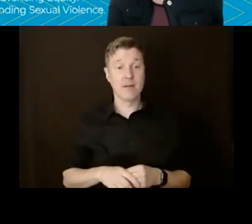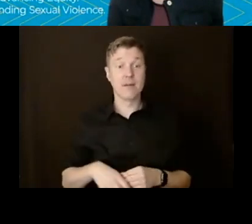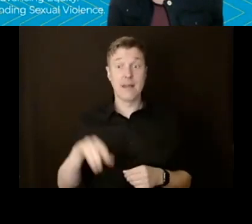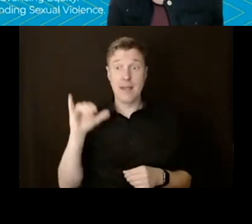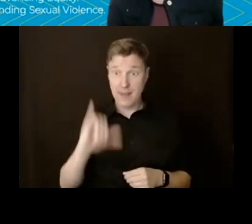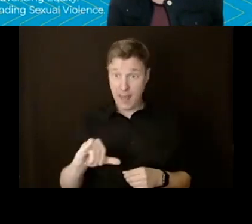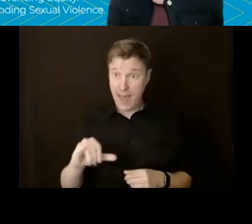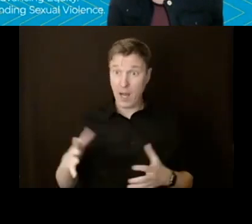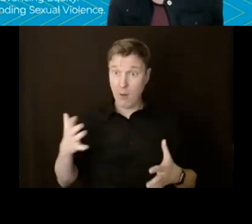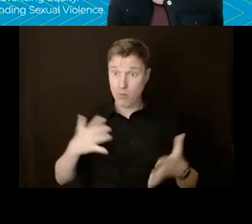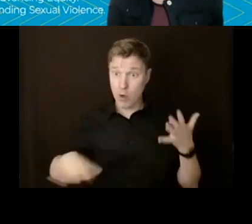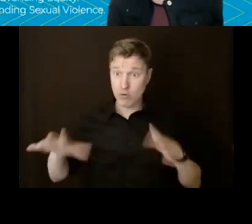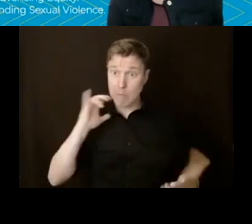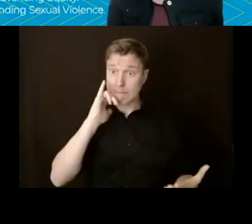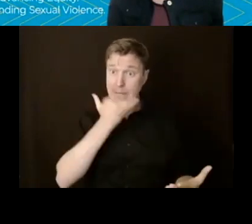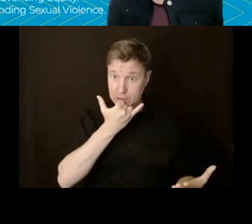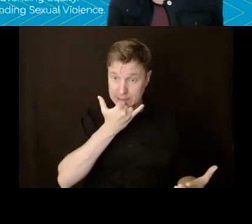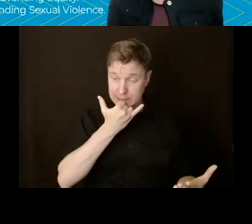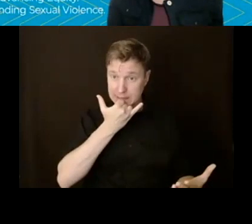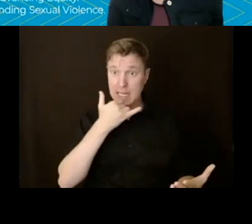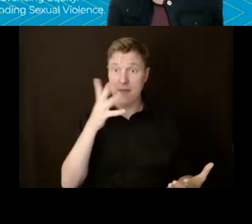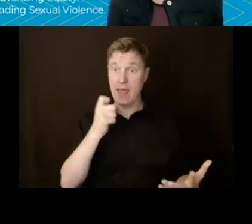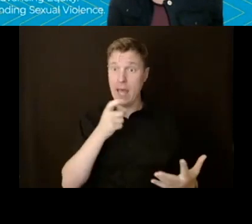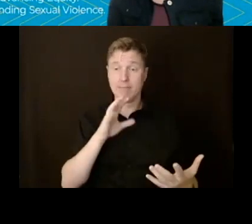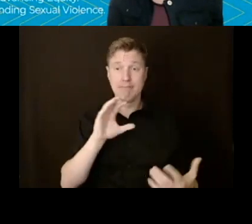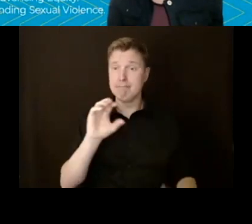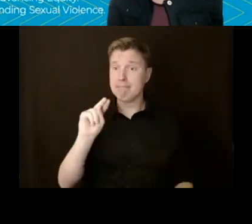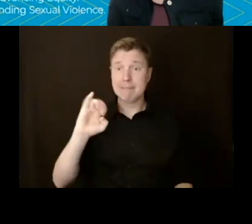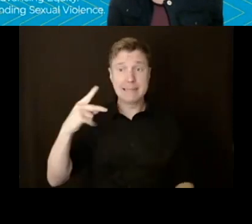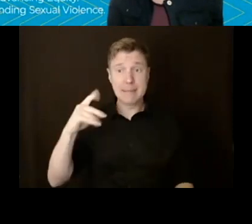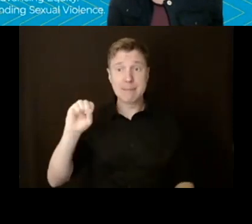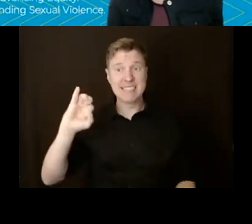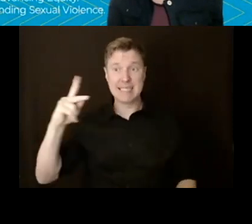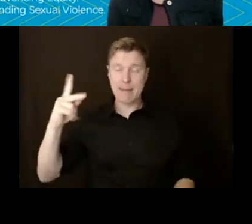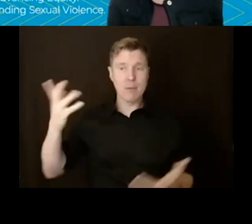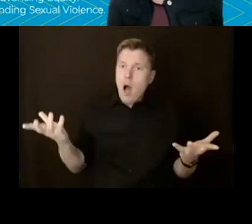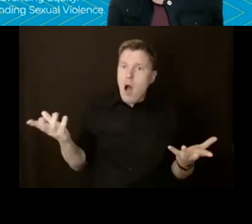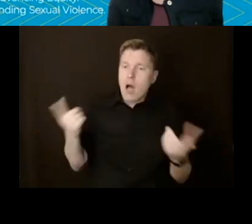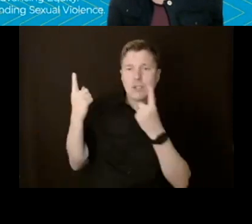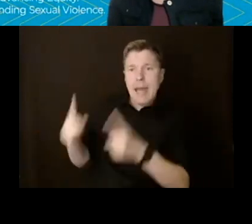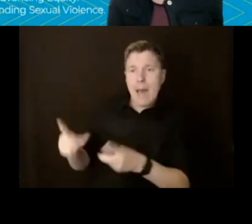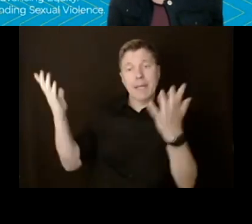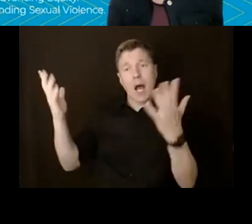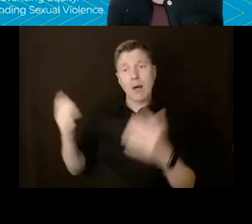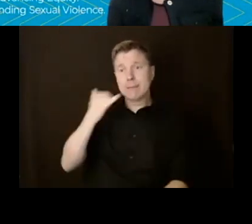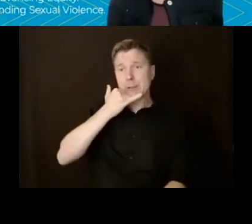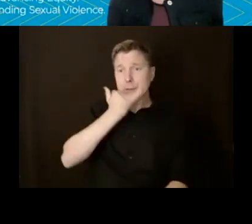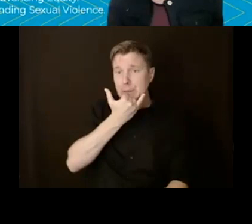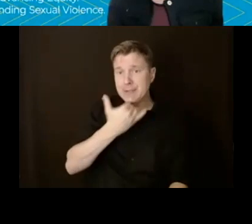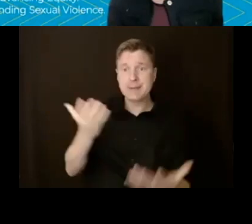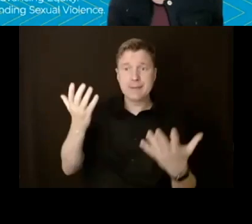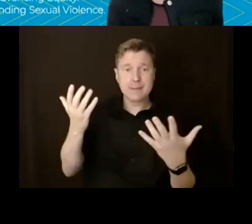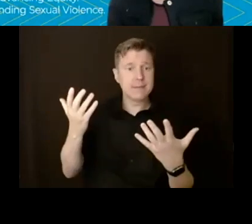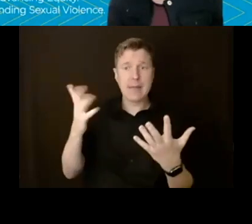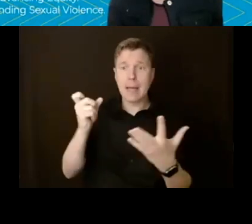wardrobe malfunction, a nip slip, that just happened. right? That was a oops, an accident. This,